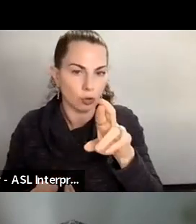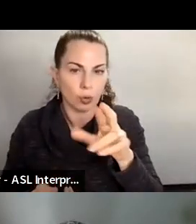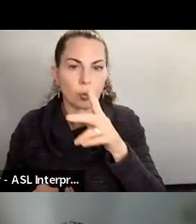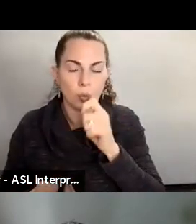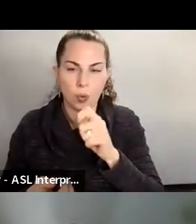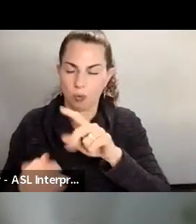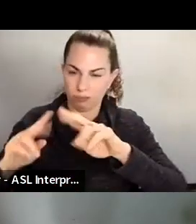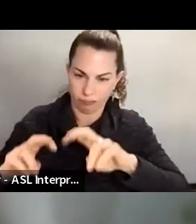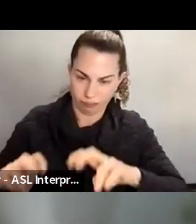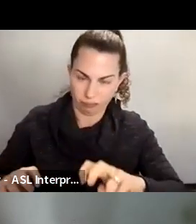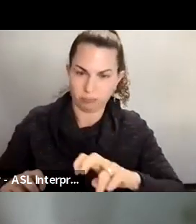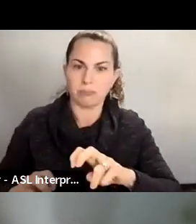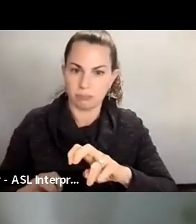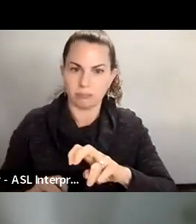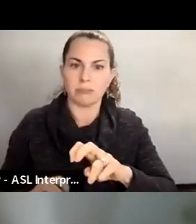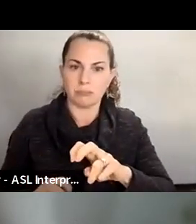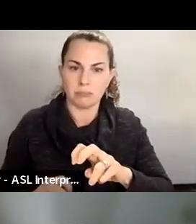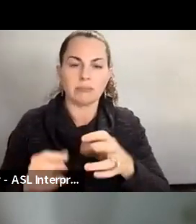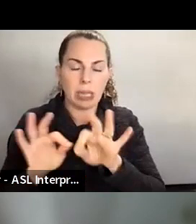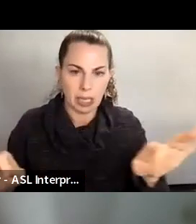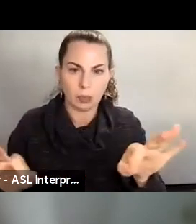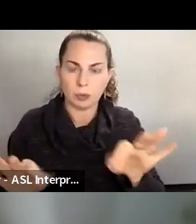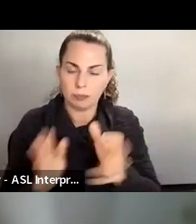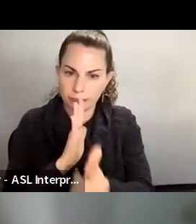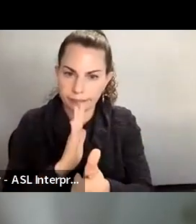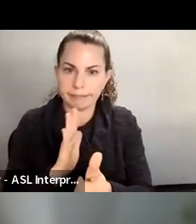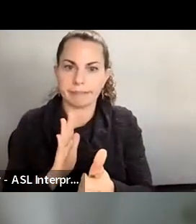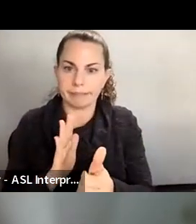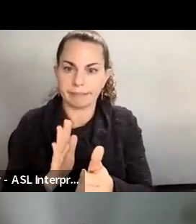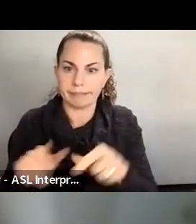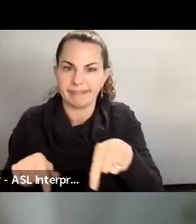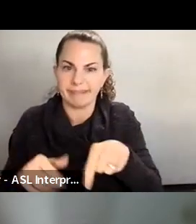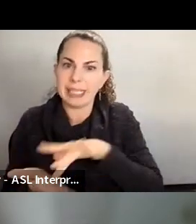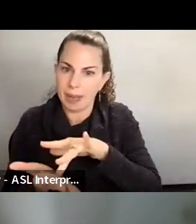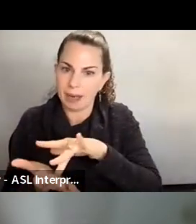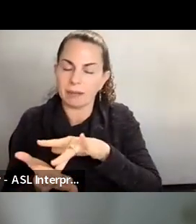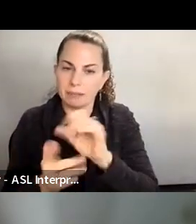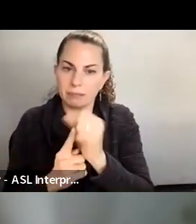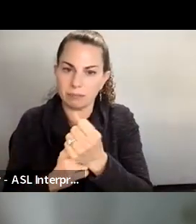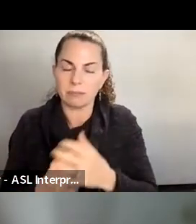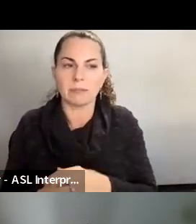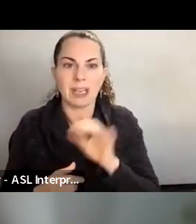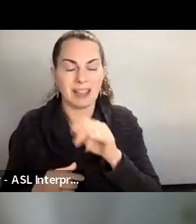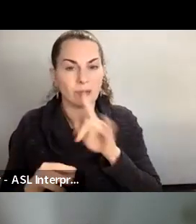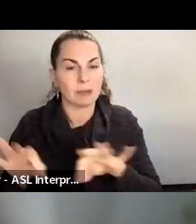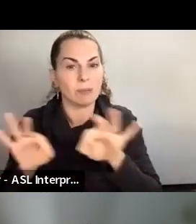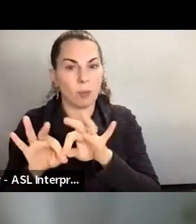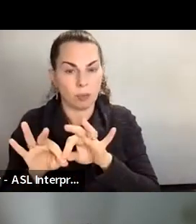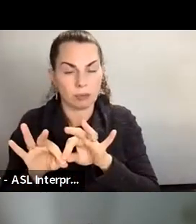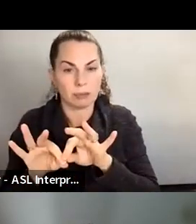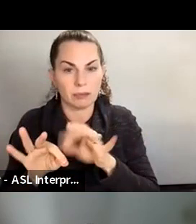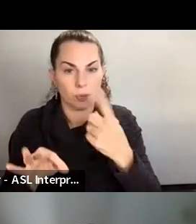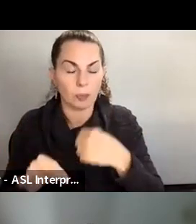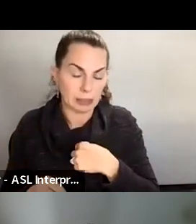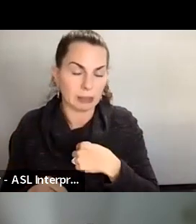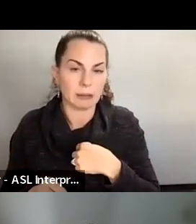proficiency in a clinical setting, like medical. So that to me was extremely important. And